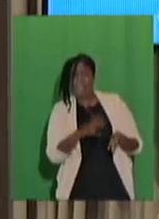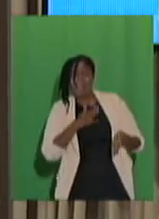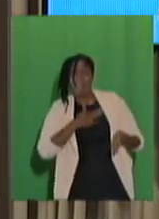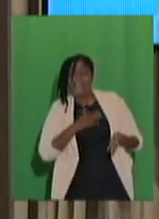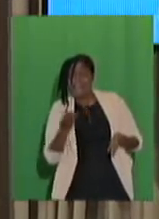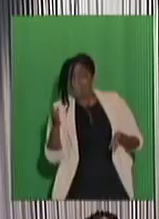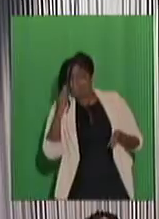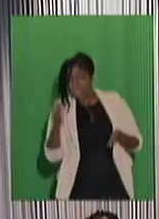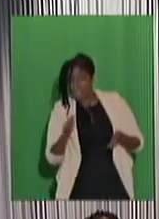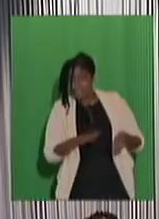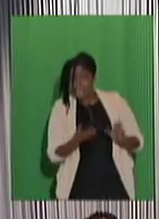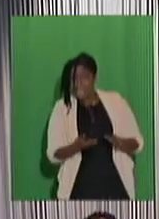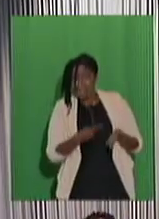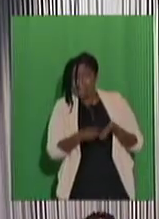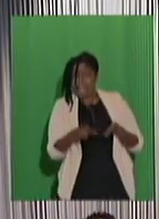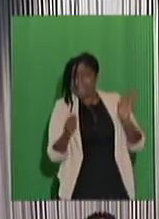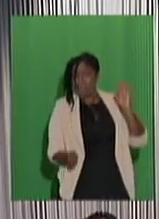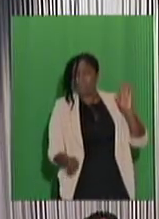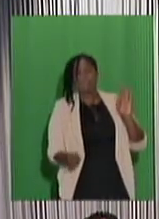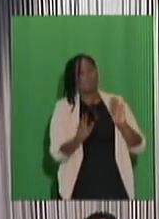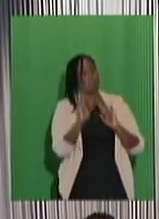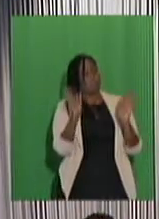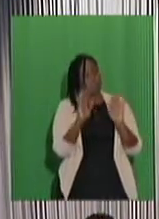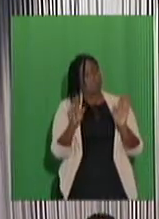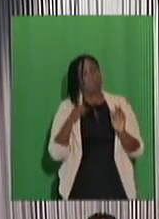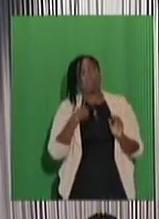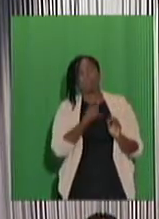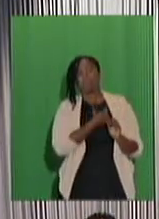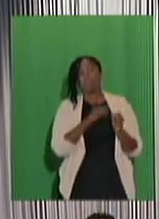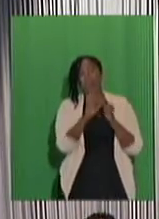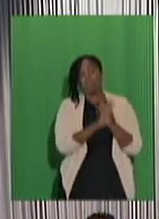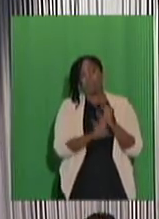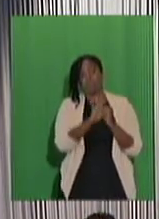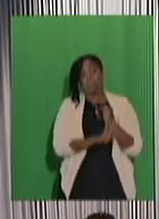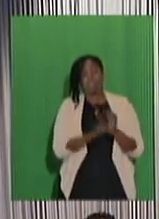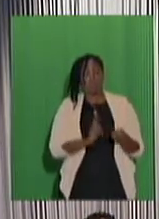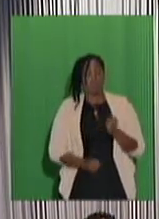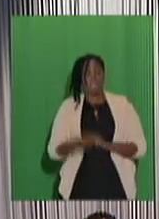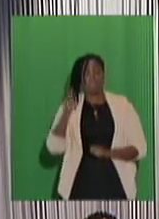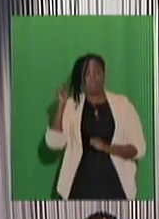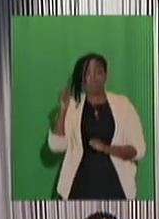time. Thank you very much, Minister. I recognize Loop Titi.